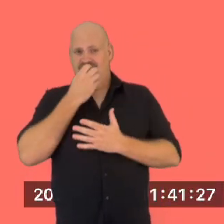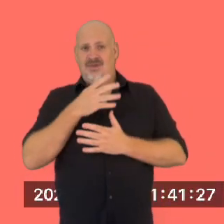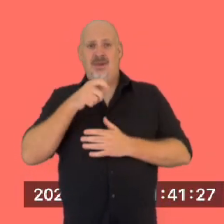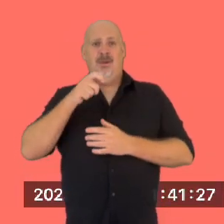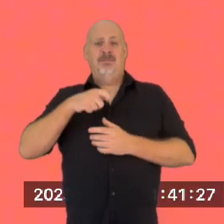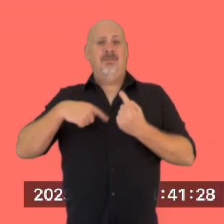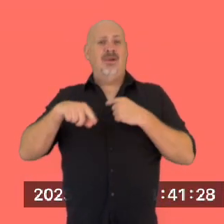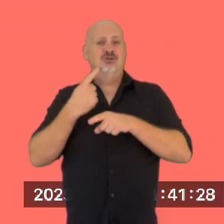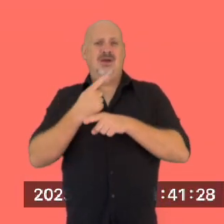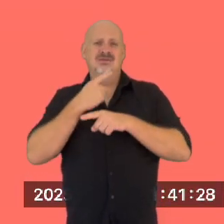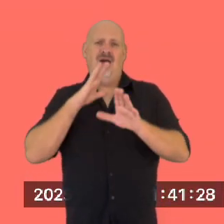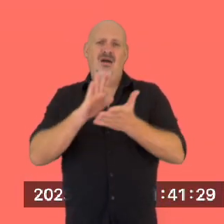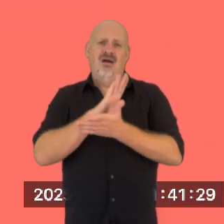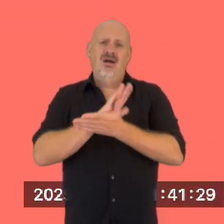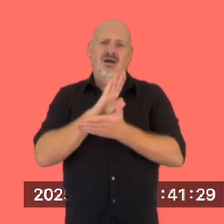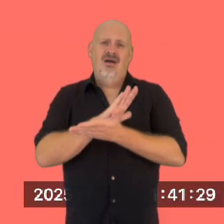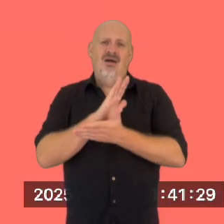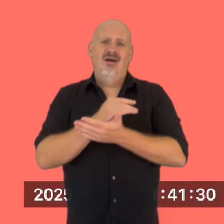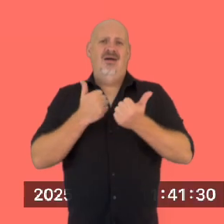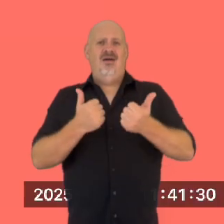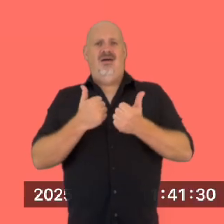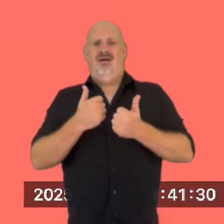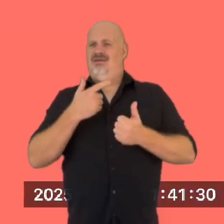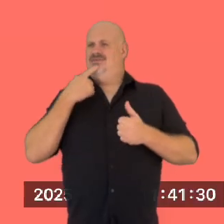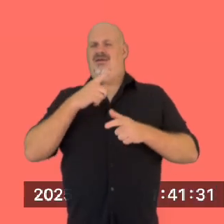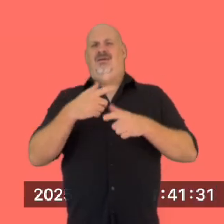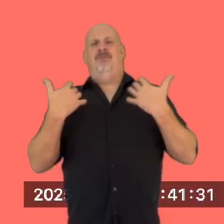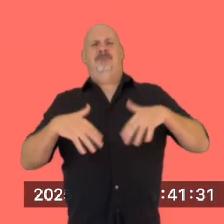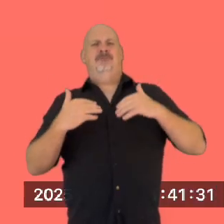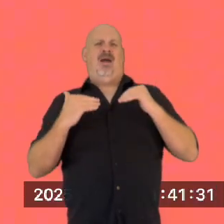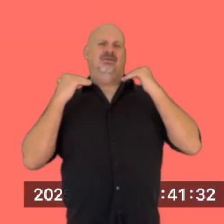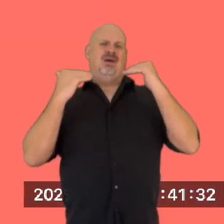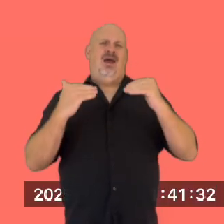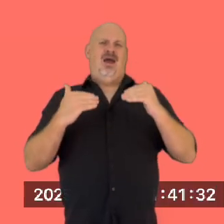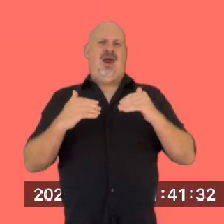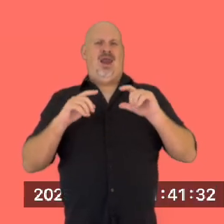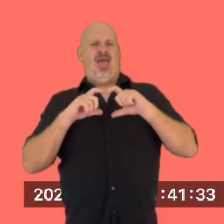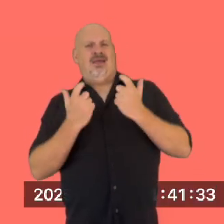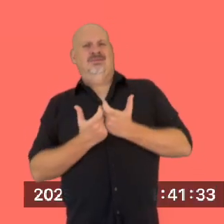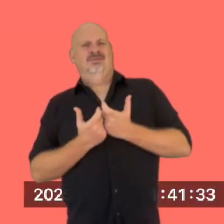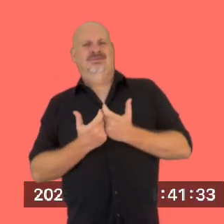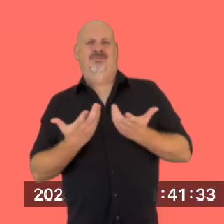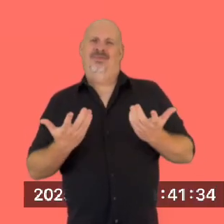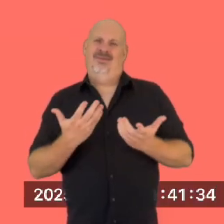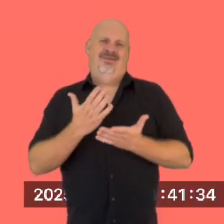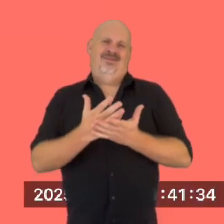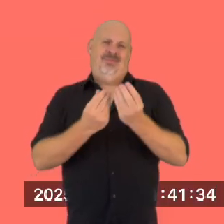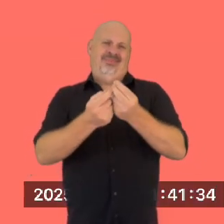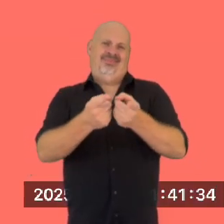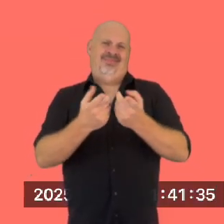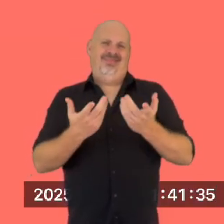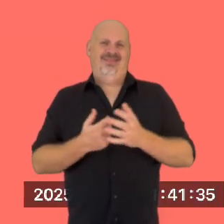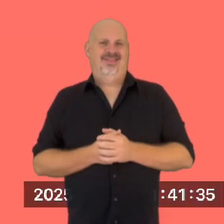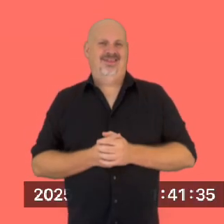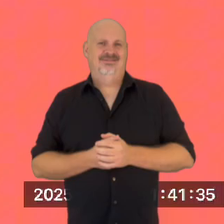have people in the chat saying it was such a fun session. Thank you, Giles. People calling it a masterclass. We love that. Of